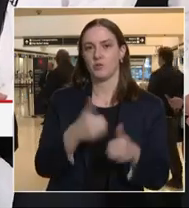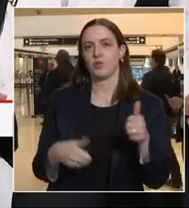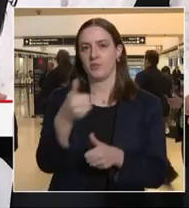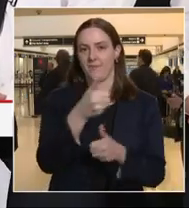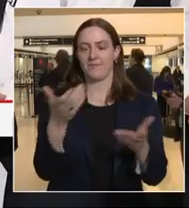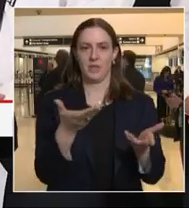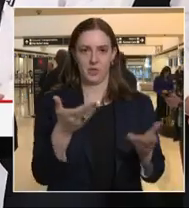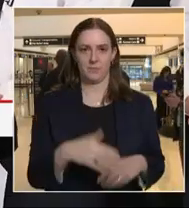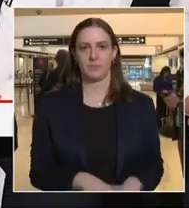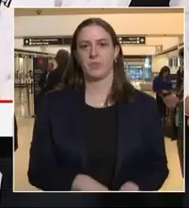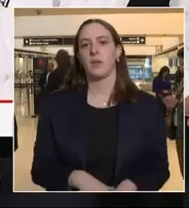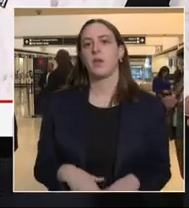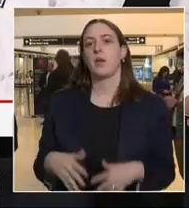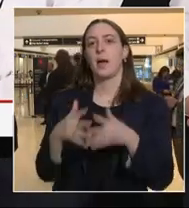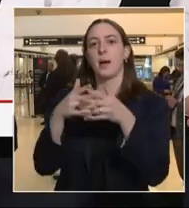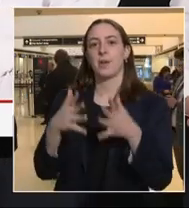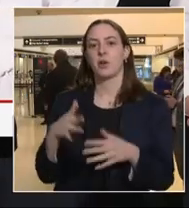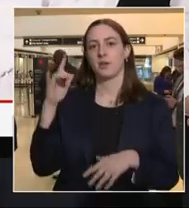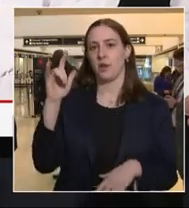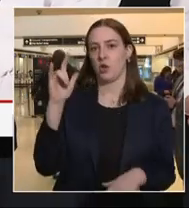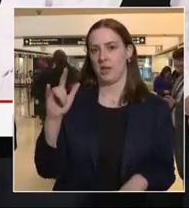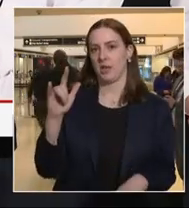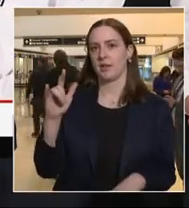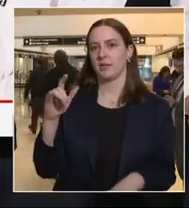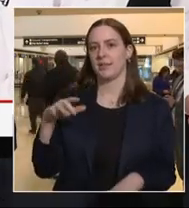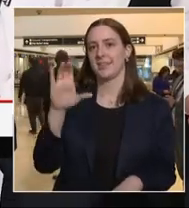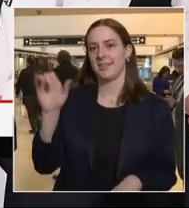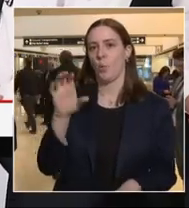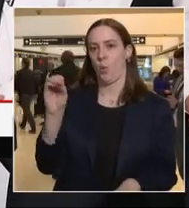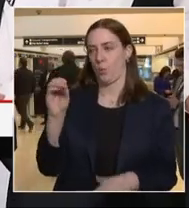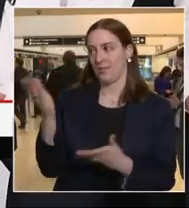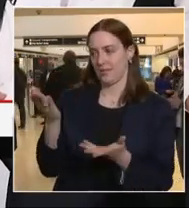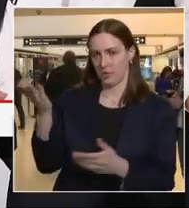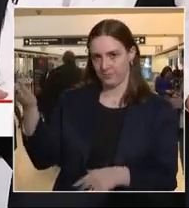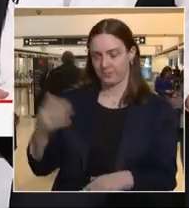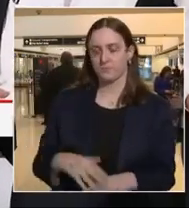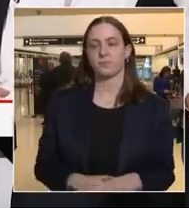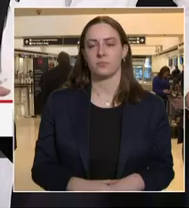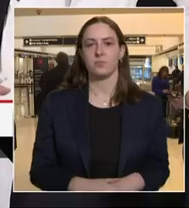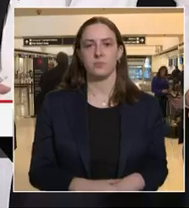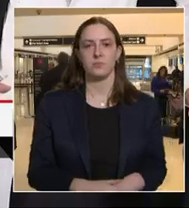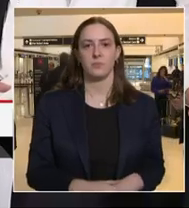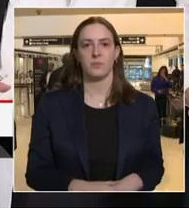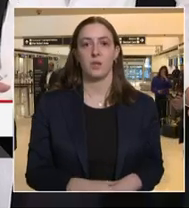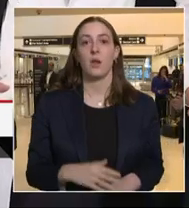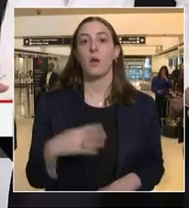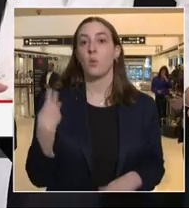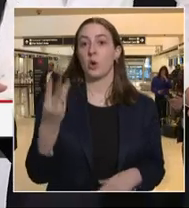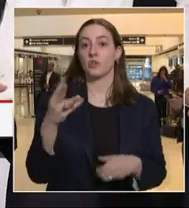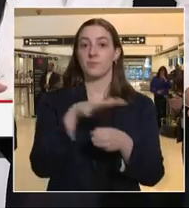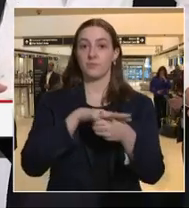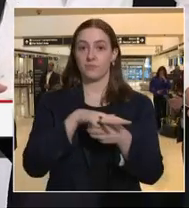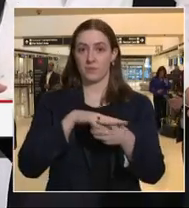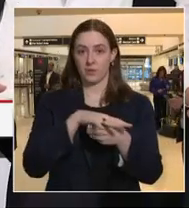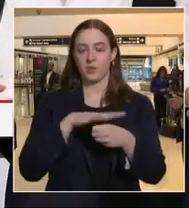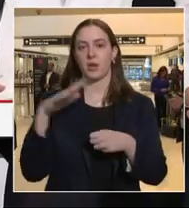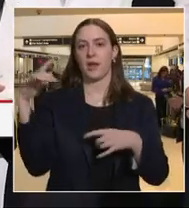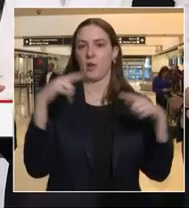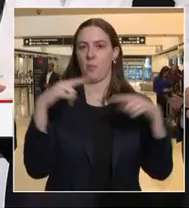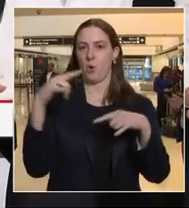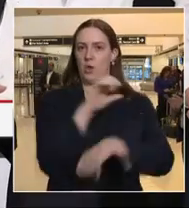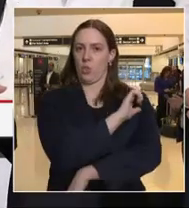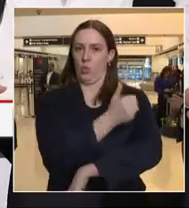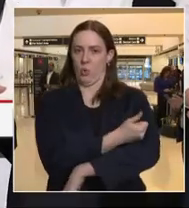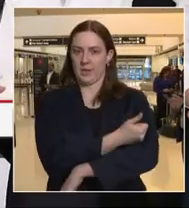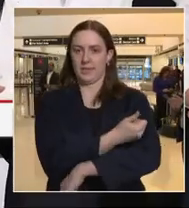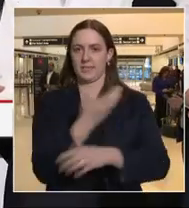Airlines CEO Robert Eisen, the MWA, the Metropolitan Washington Airports Authority CEO